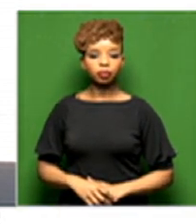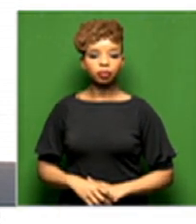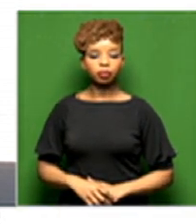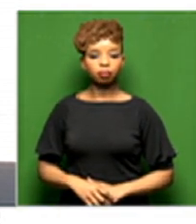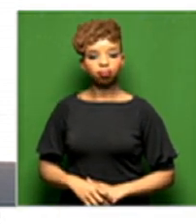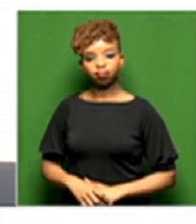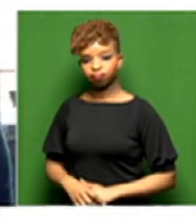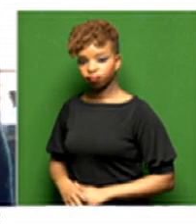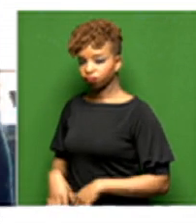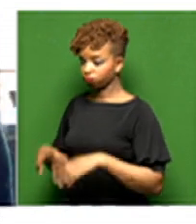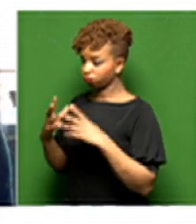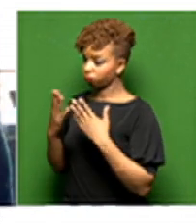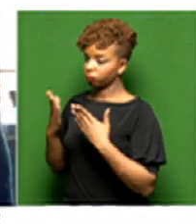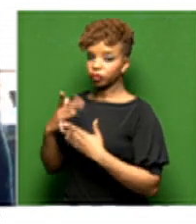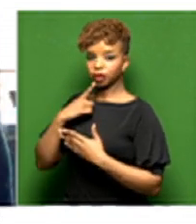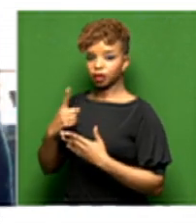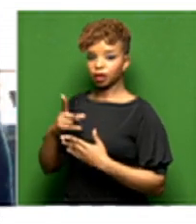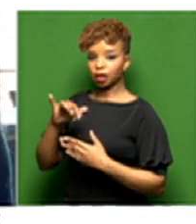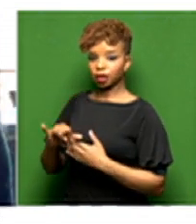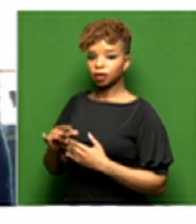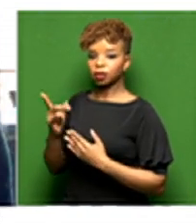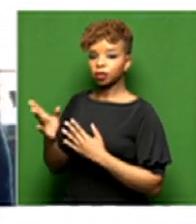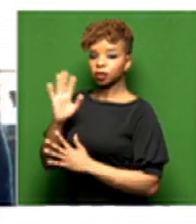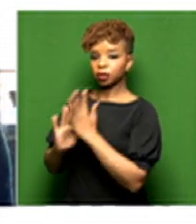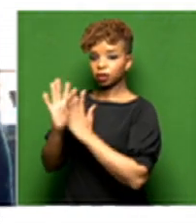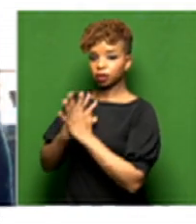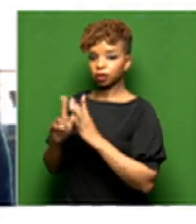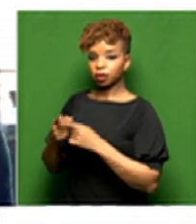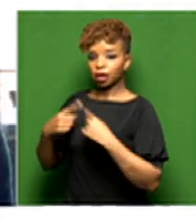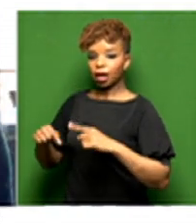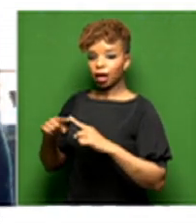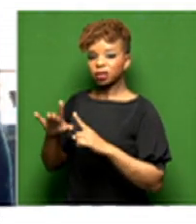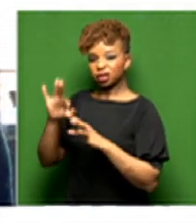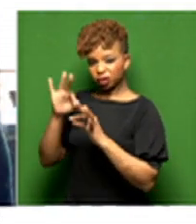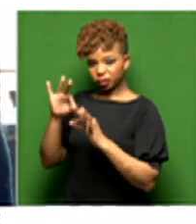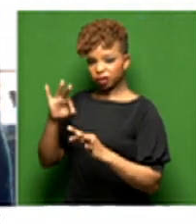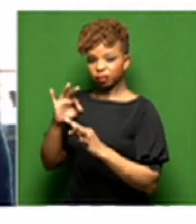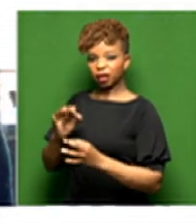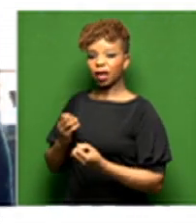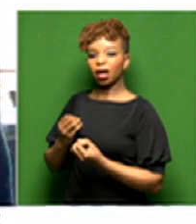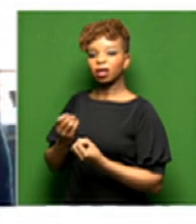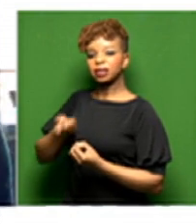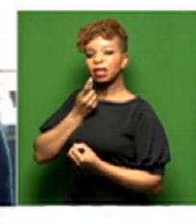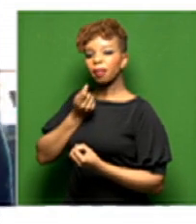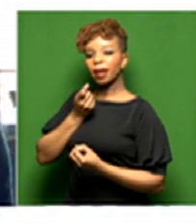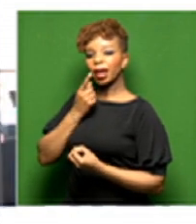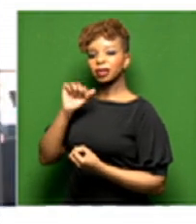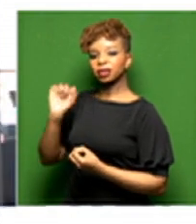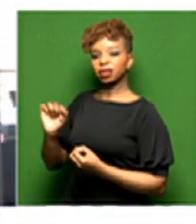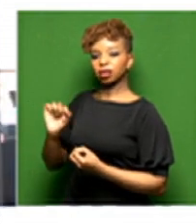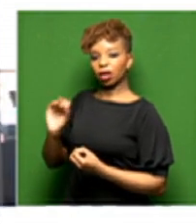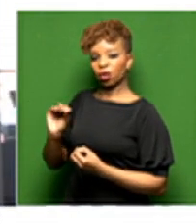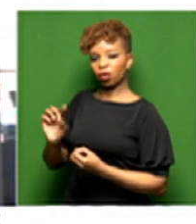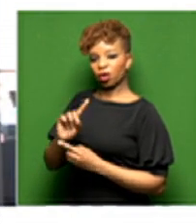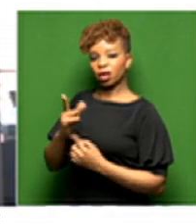Okay, and having said that, do tell us about your specific supplement, Kervin. What does it contain, and why those